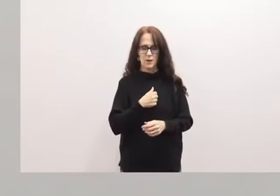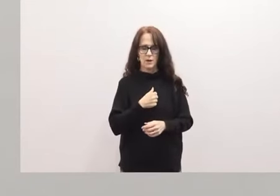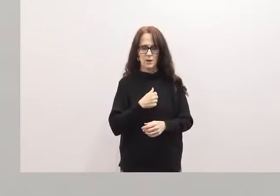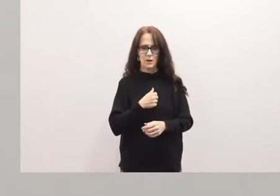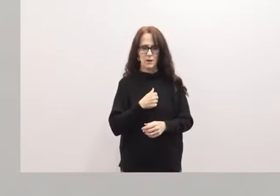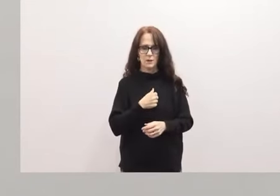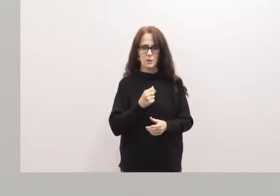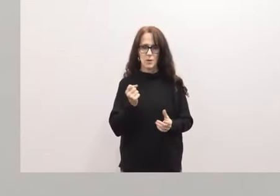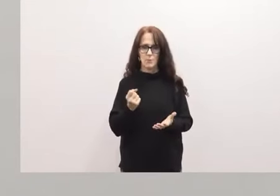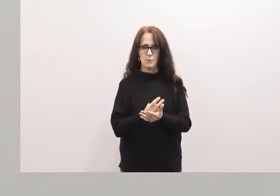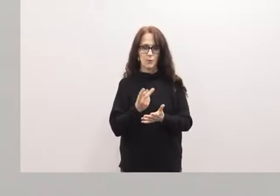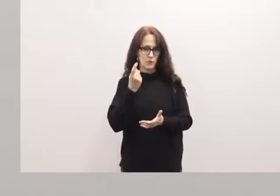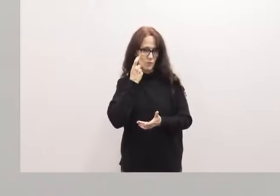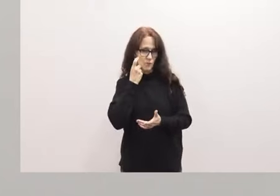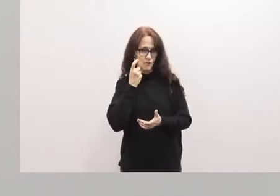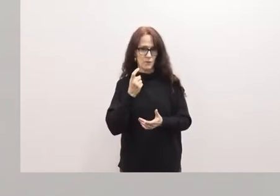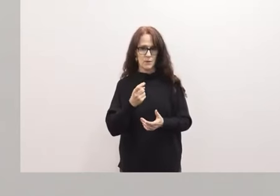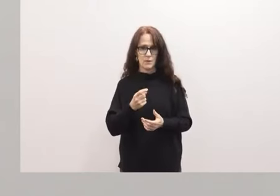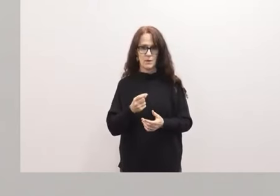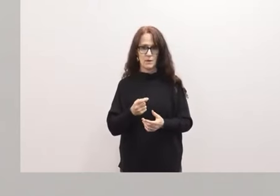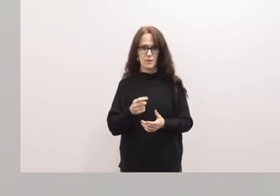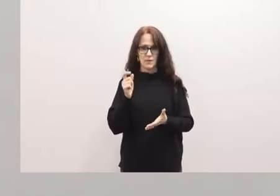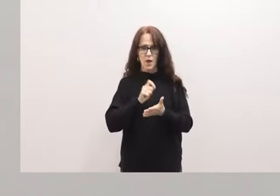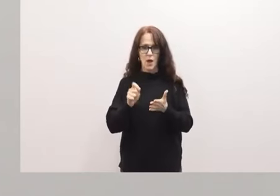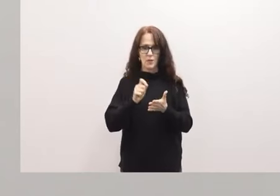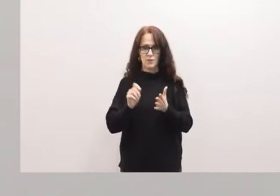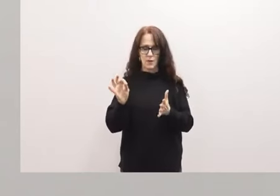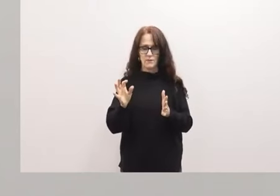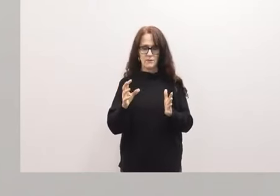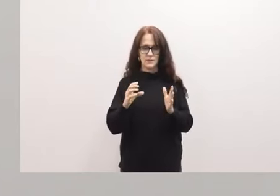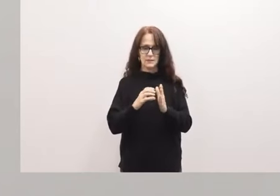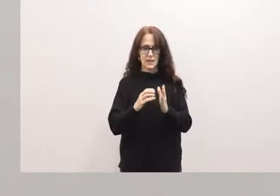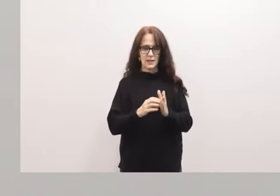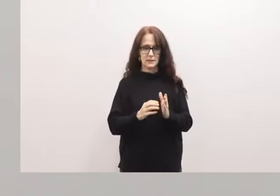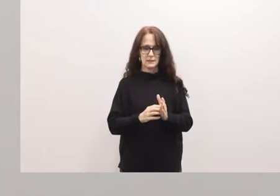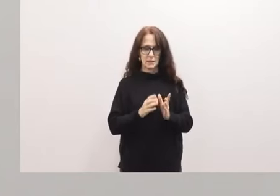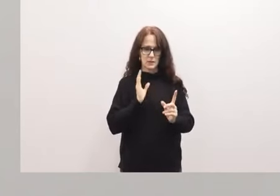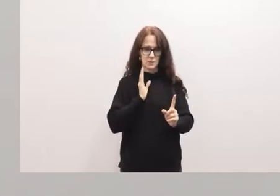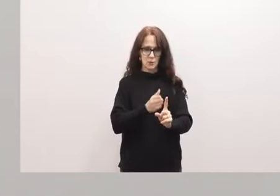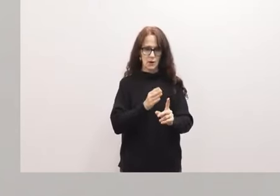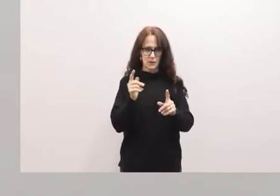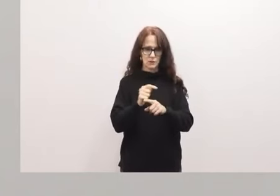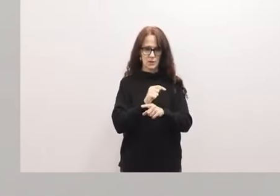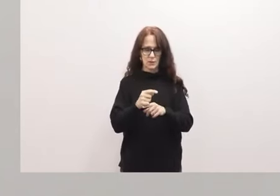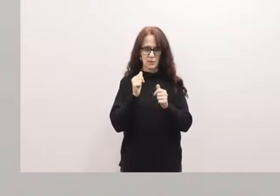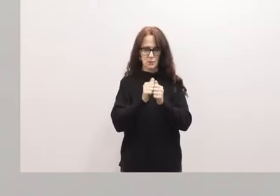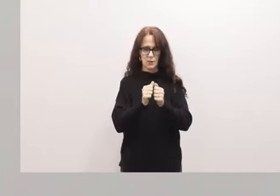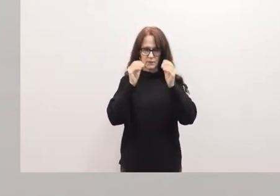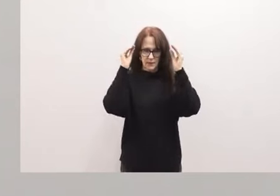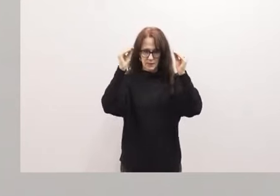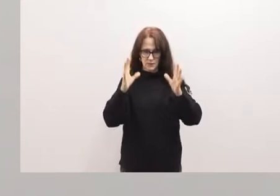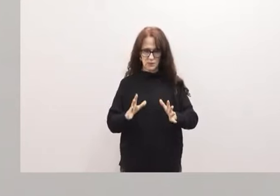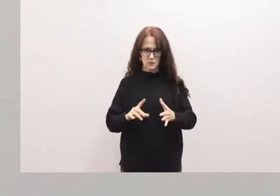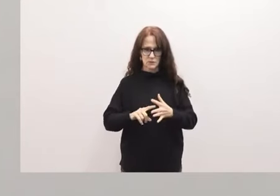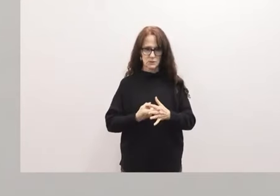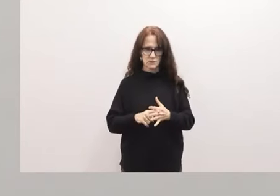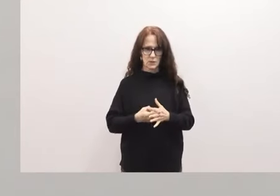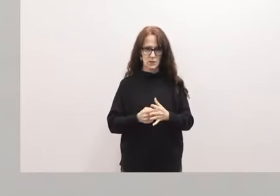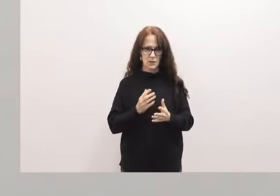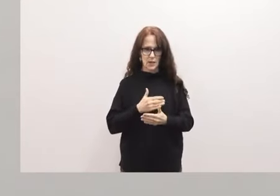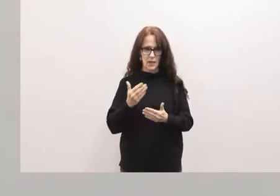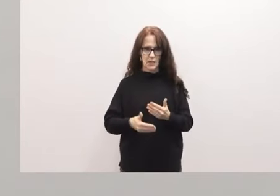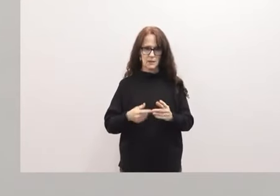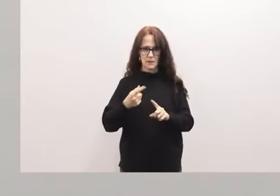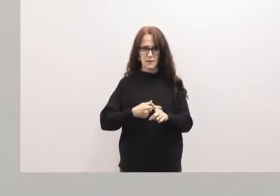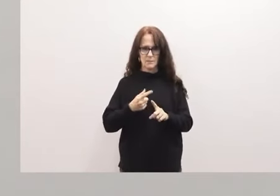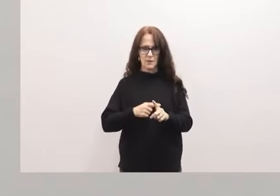approved recently is to actually bring out the author of the text, who's doing some direct training with our teachers, starting at the end of this